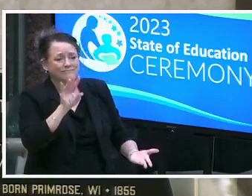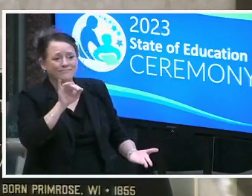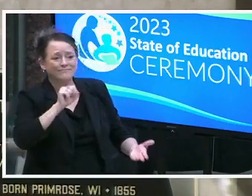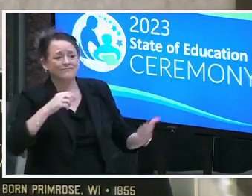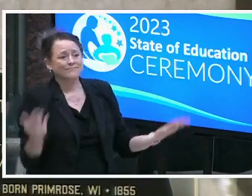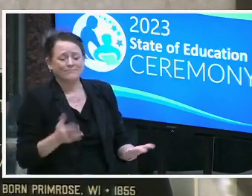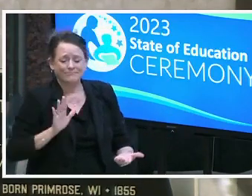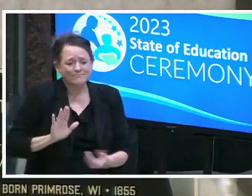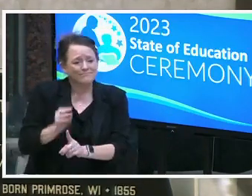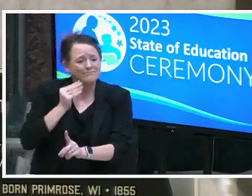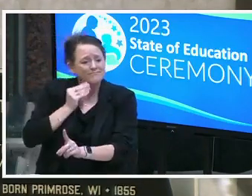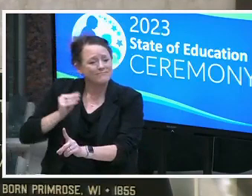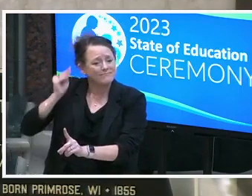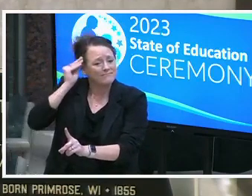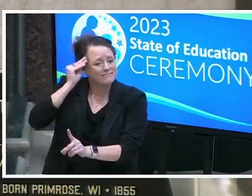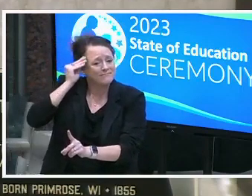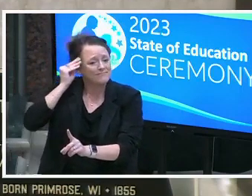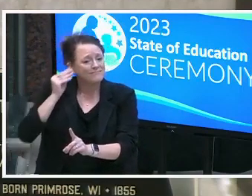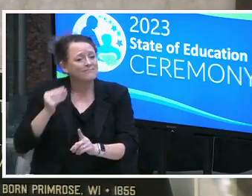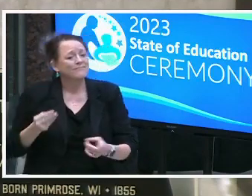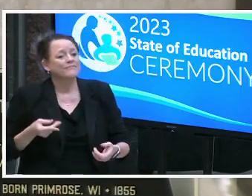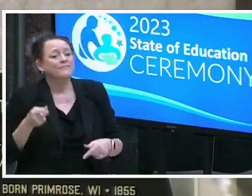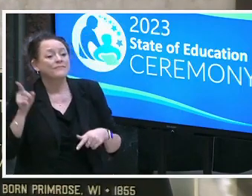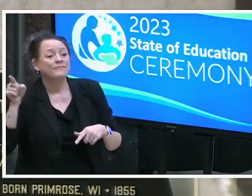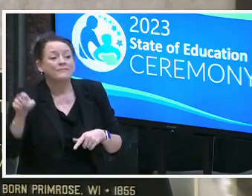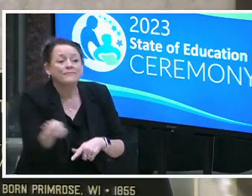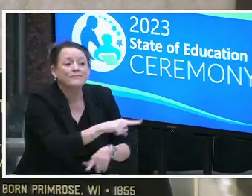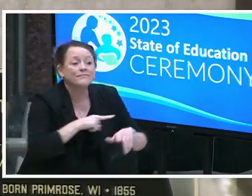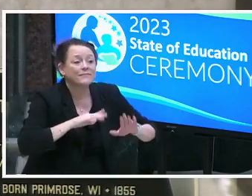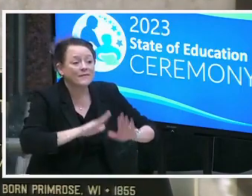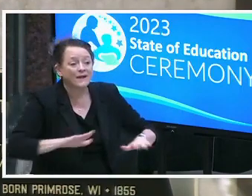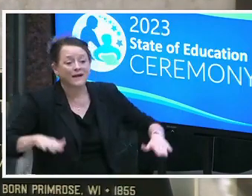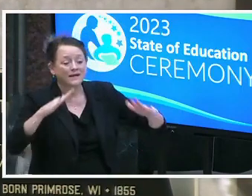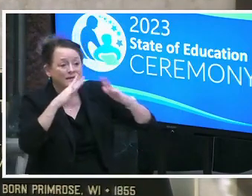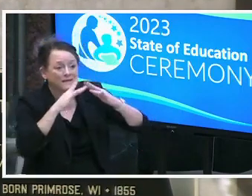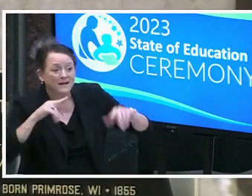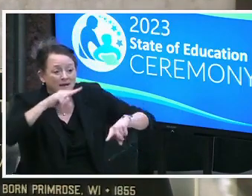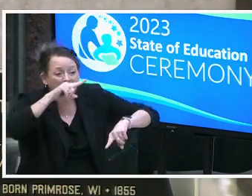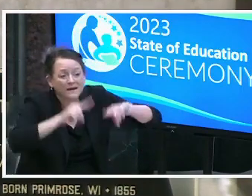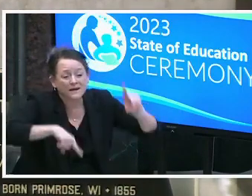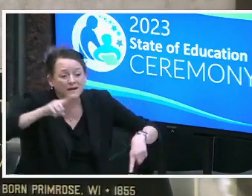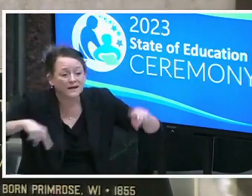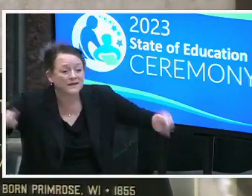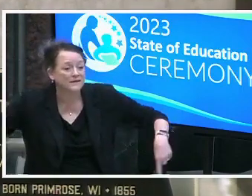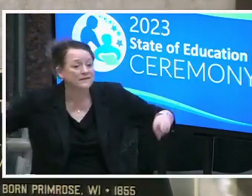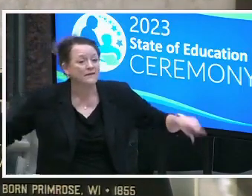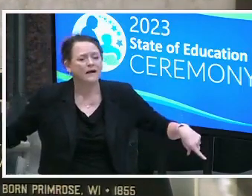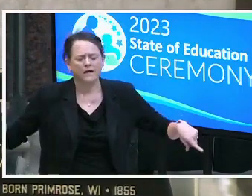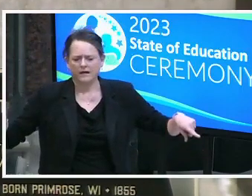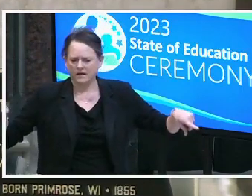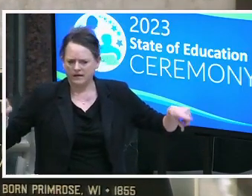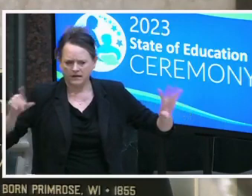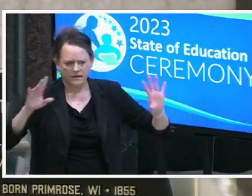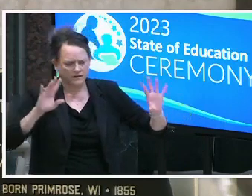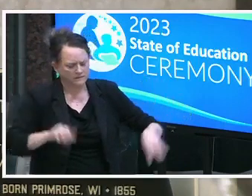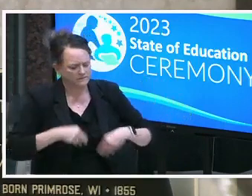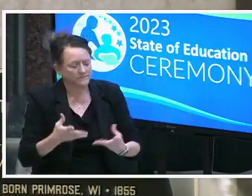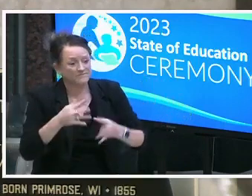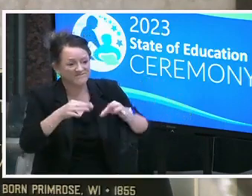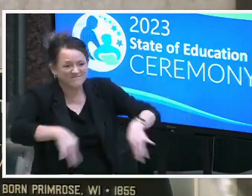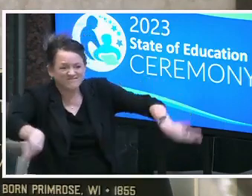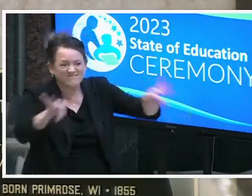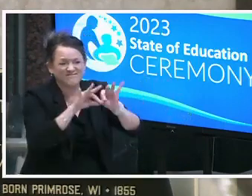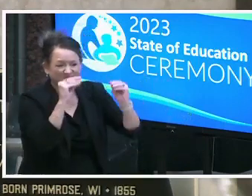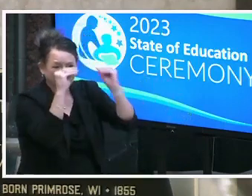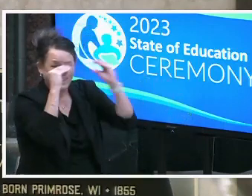inclusive classrooms and the educational equity we provide to meet their needs, all of this makes for